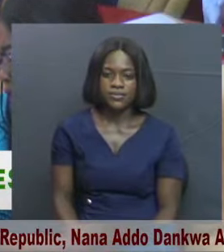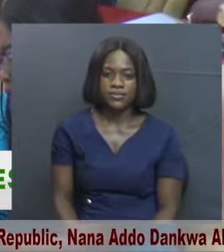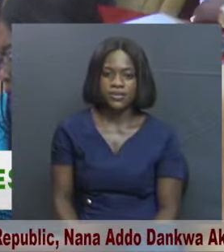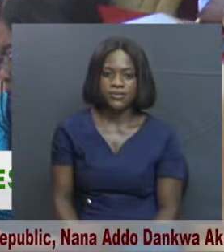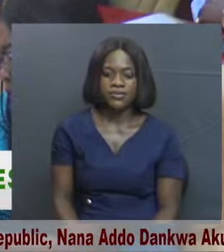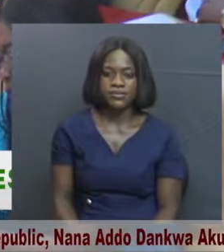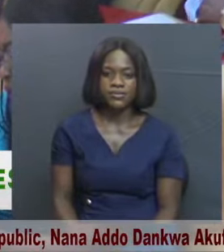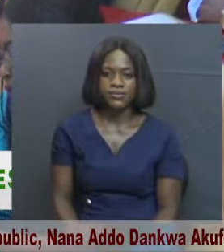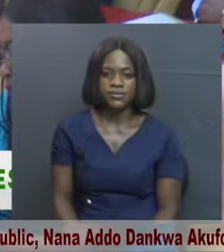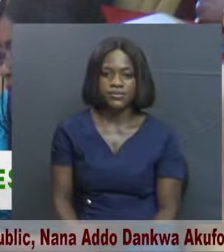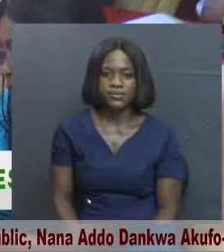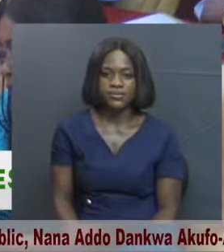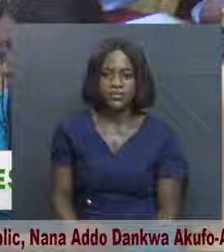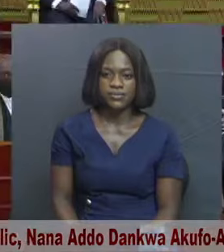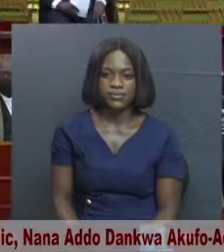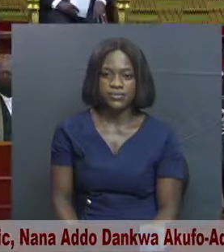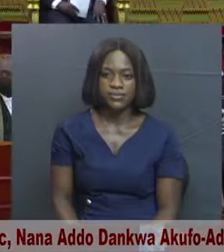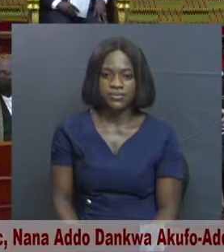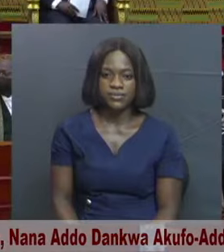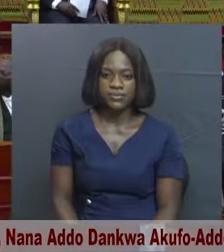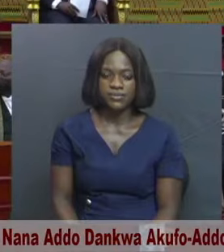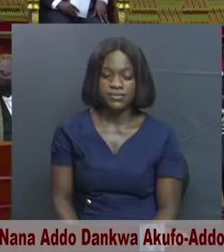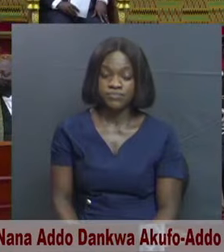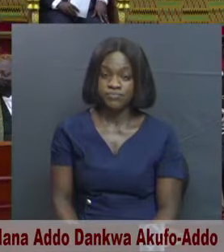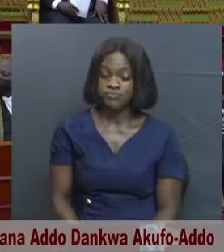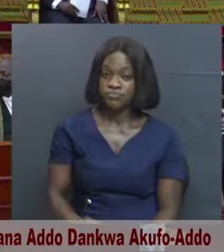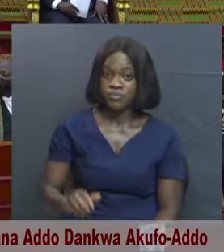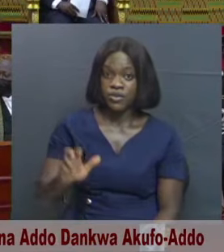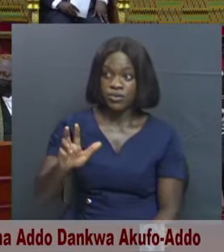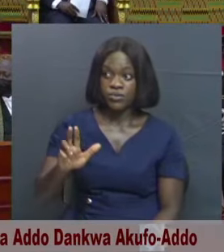consumption three large scale mines